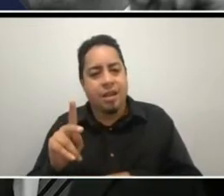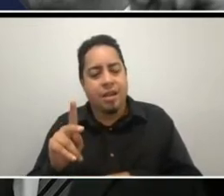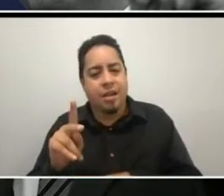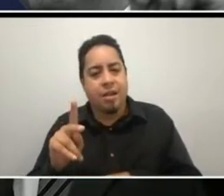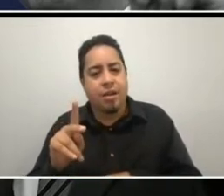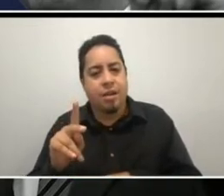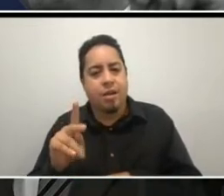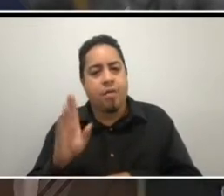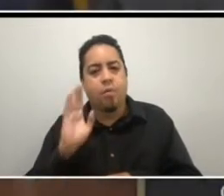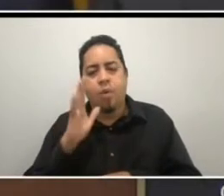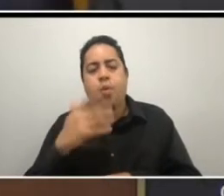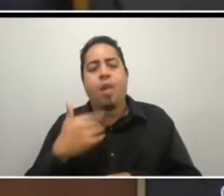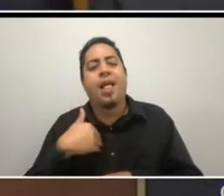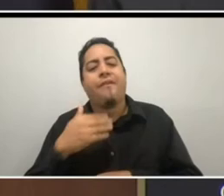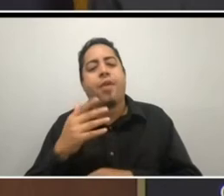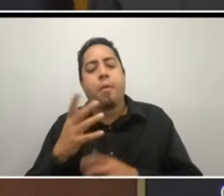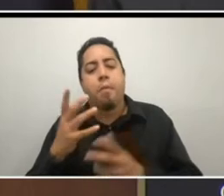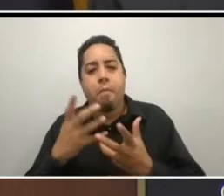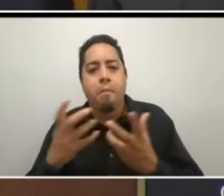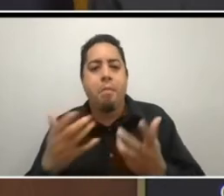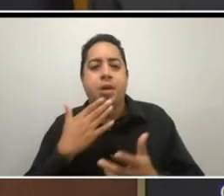I have a much better link.